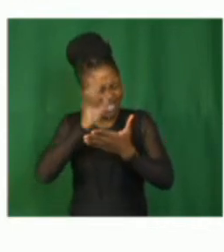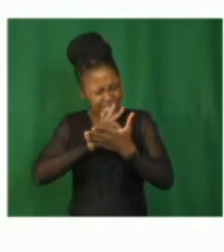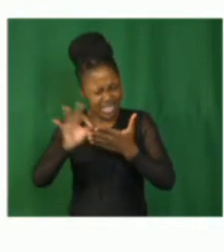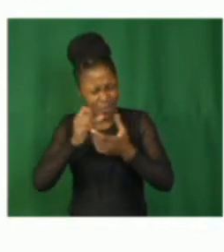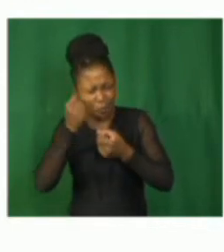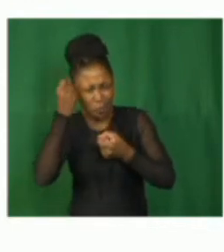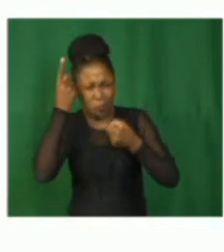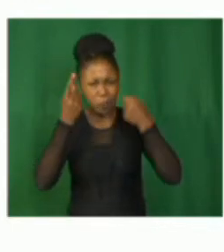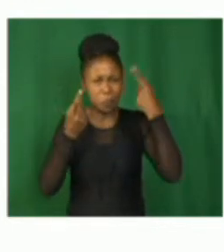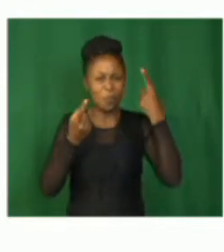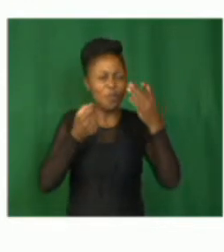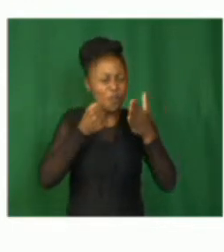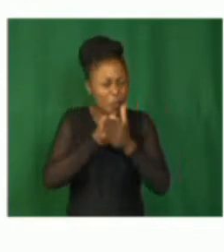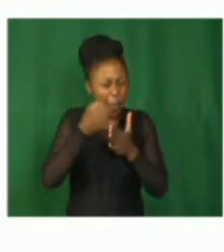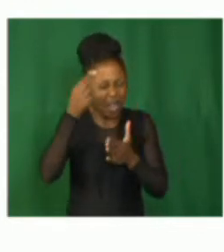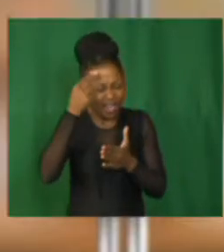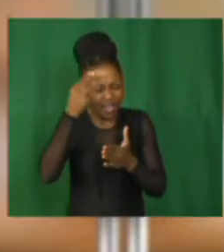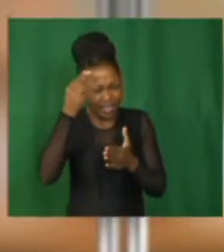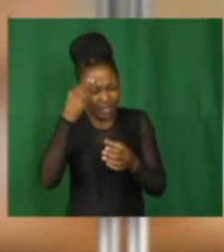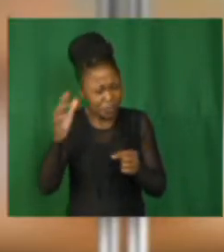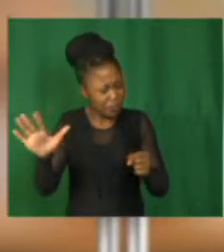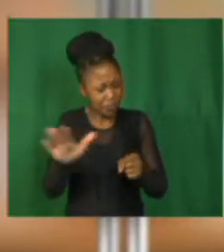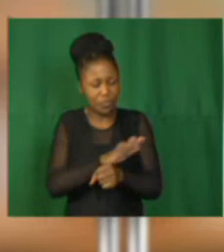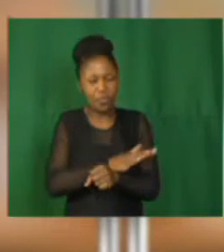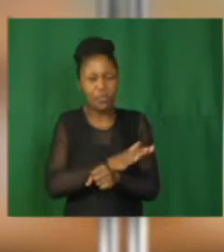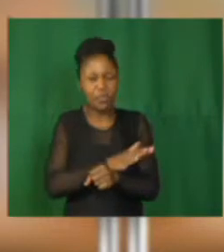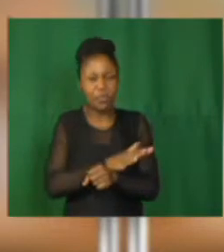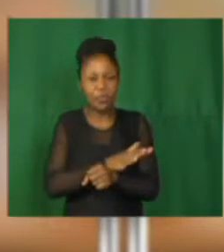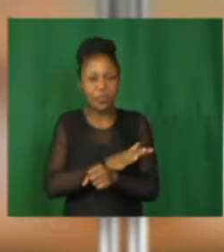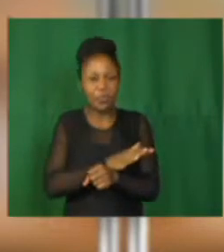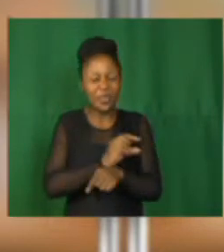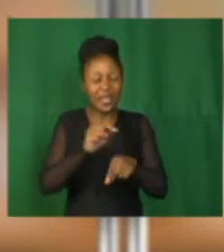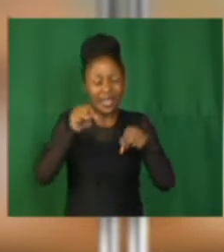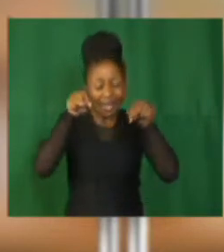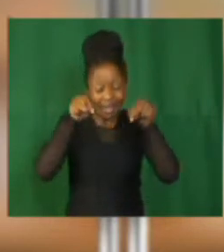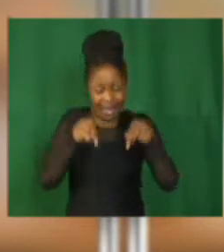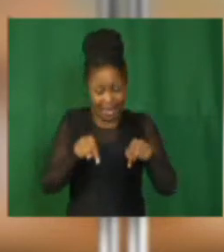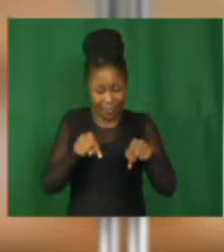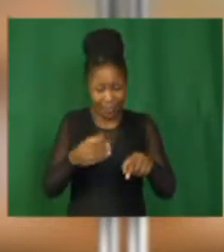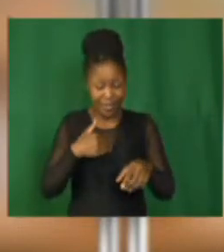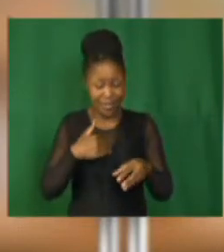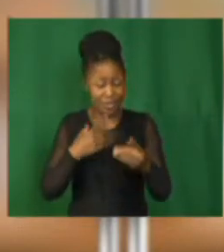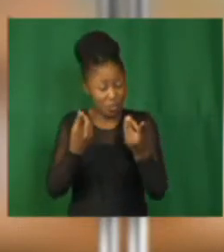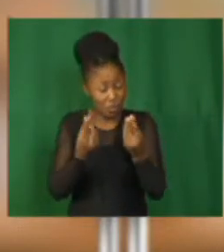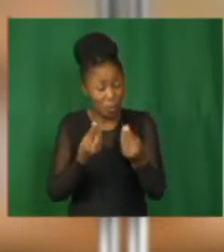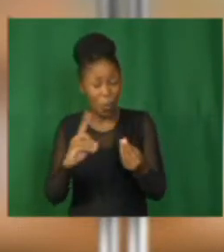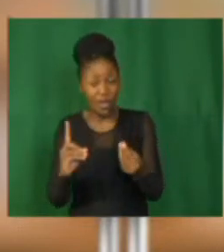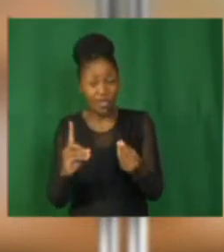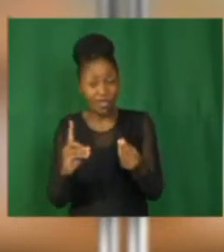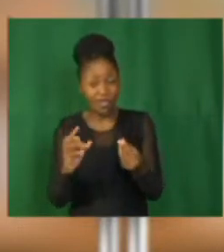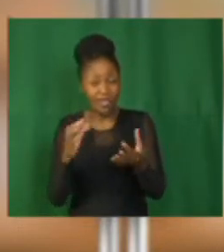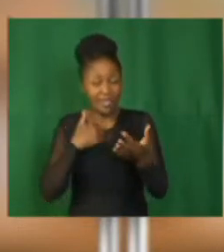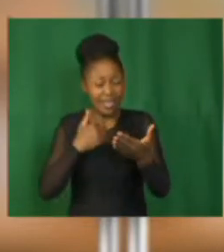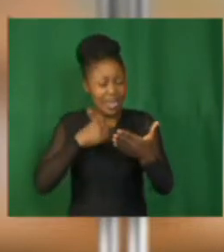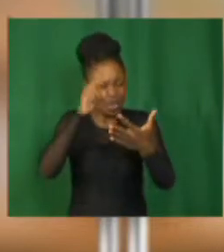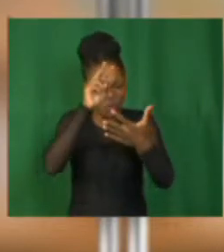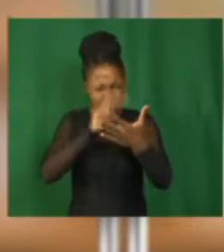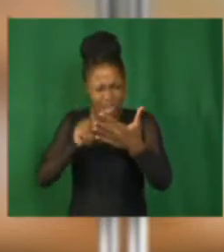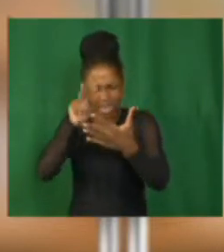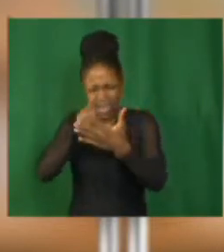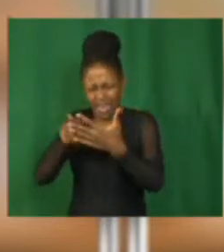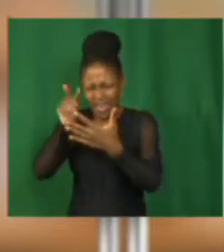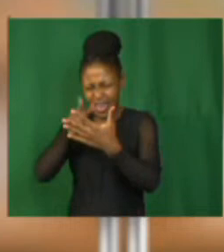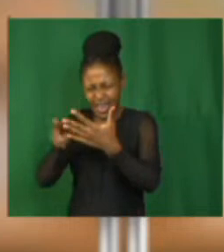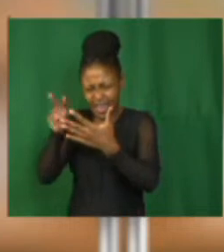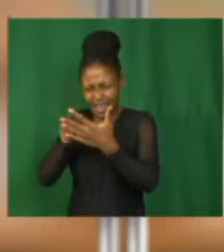So today, good people, we are going to do a reading comprehension so that we can be able to demonstrate how